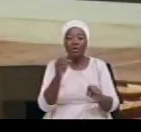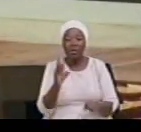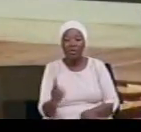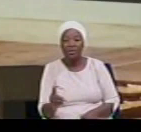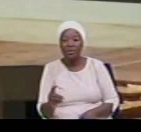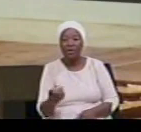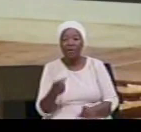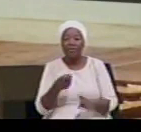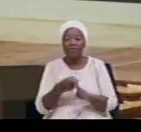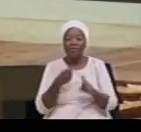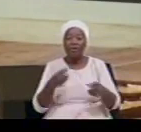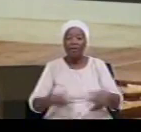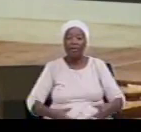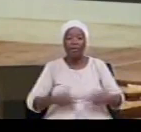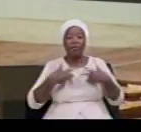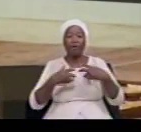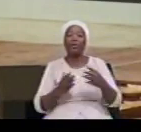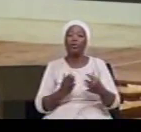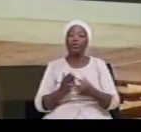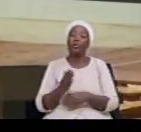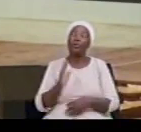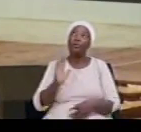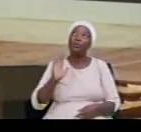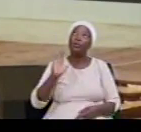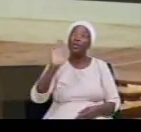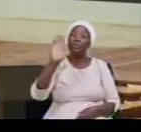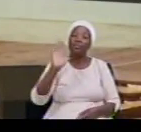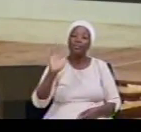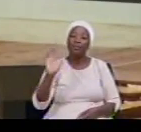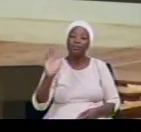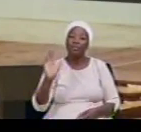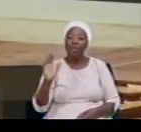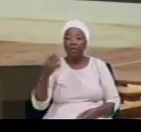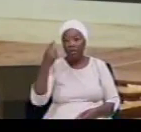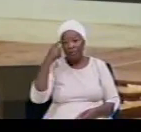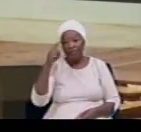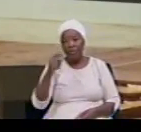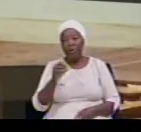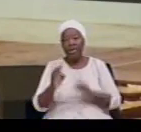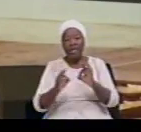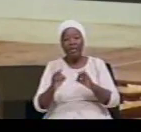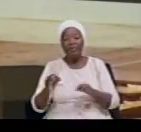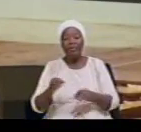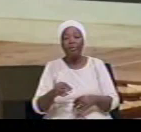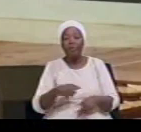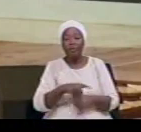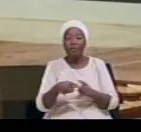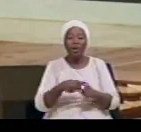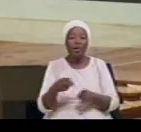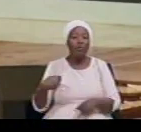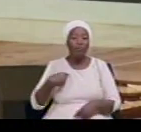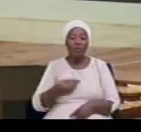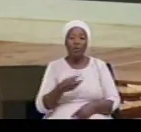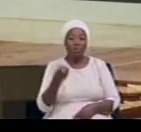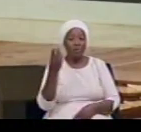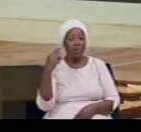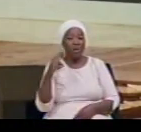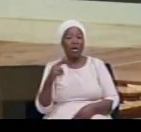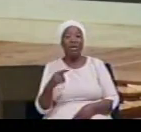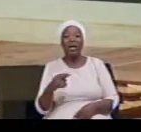wrath through him. For if when we were enemies, we